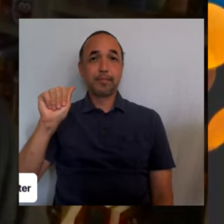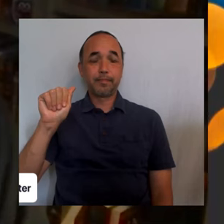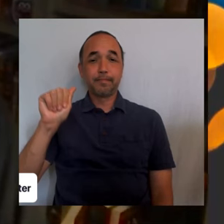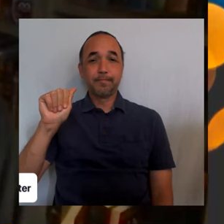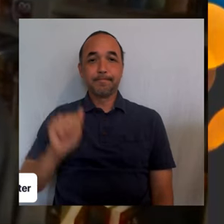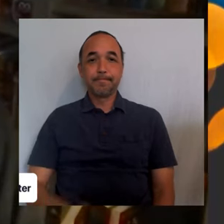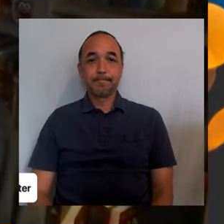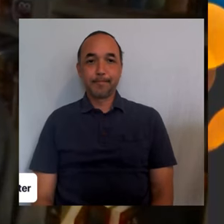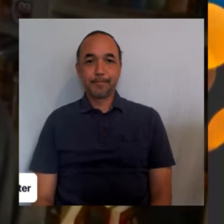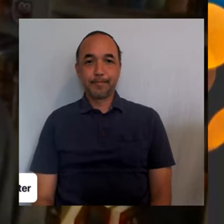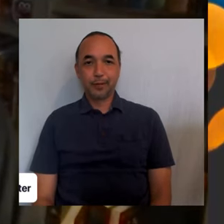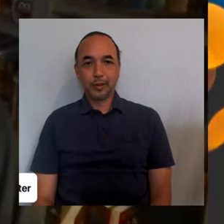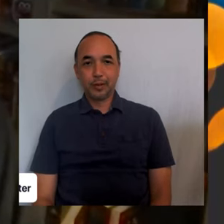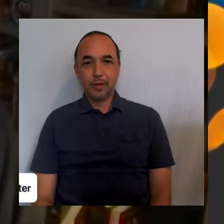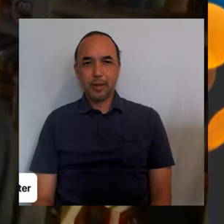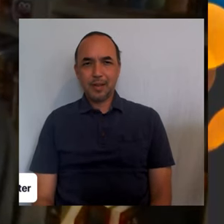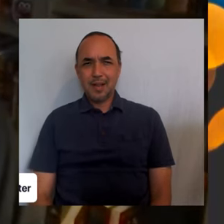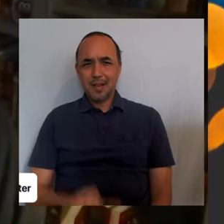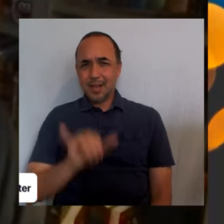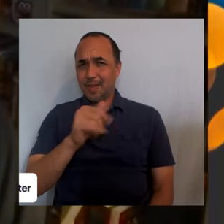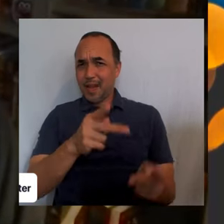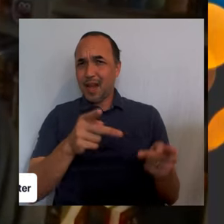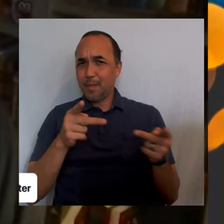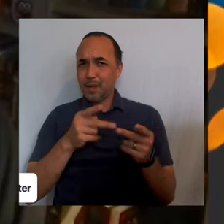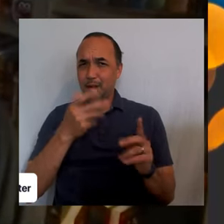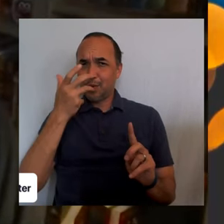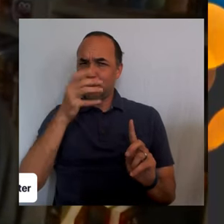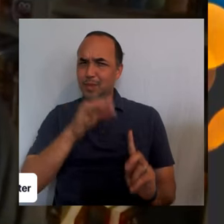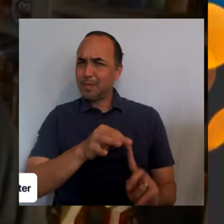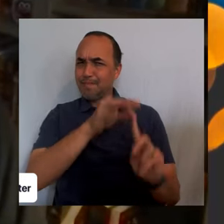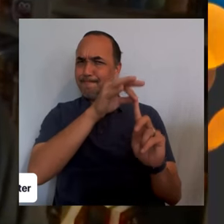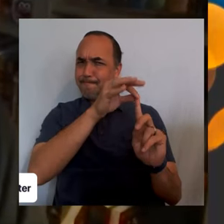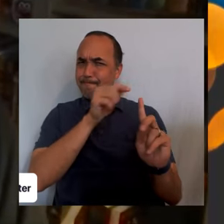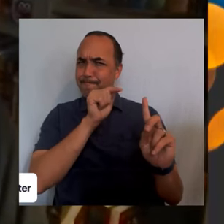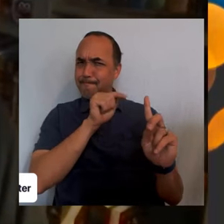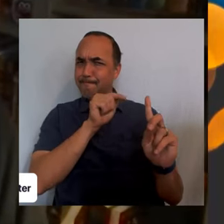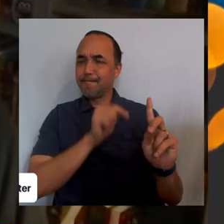was really quite special.